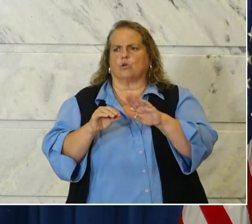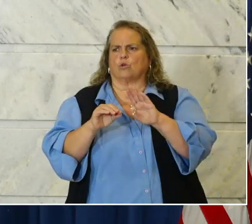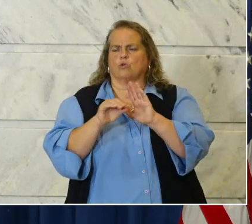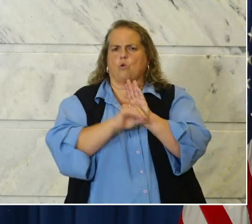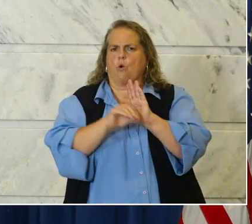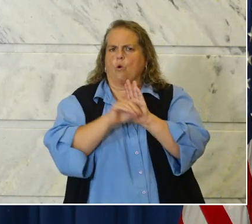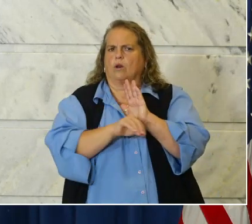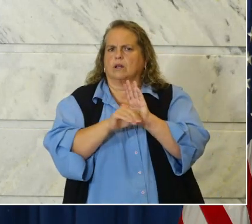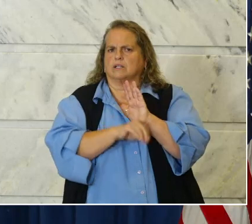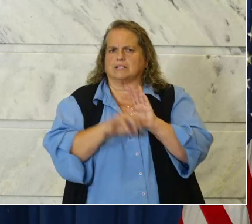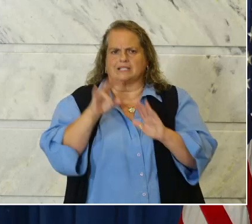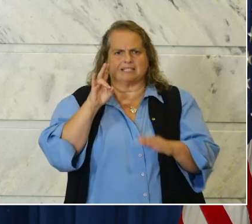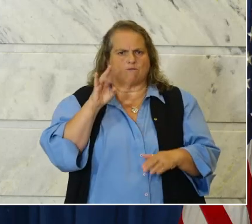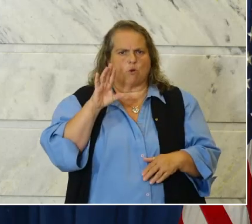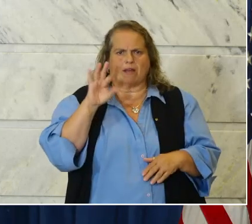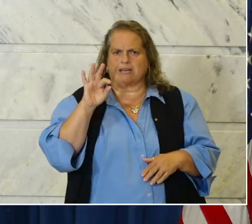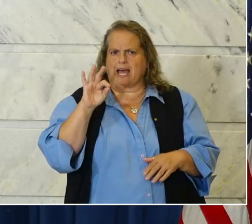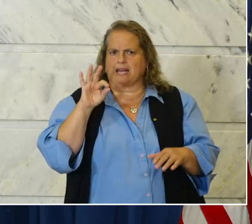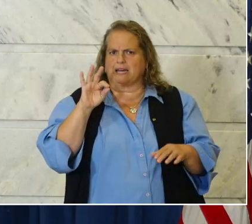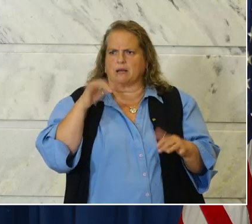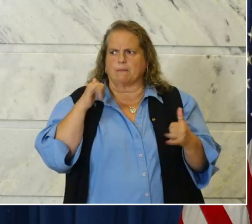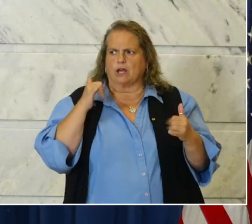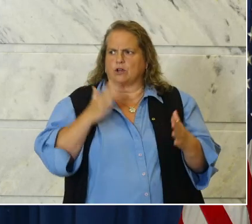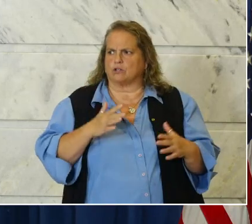9 players plus staff. More?